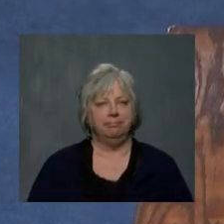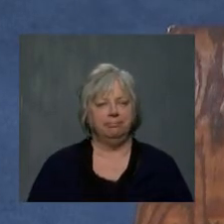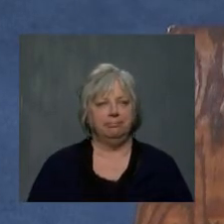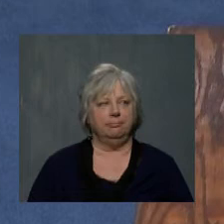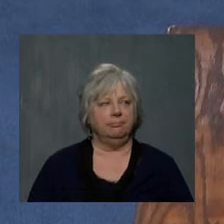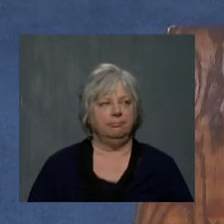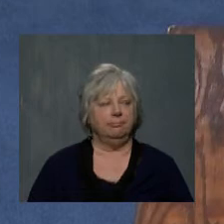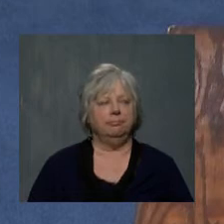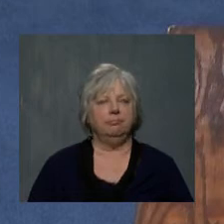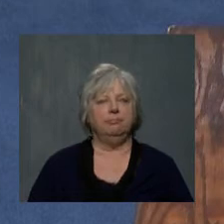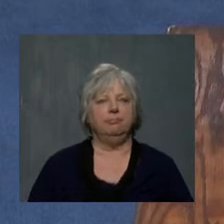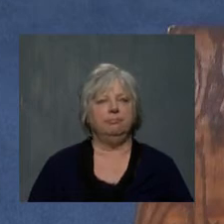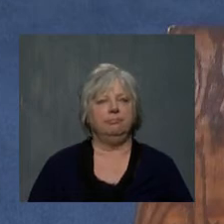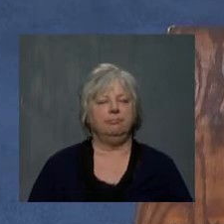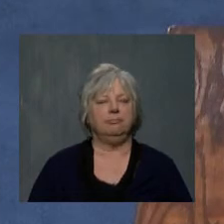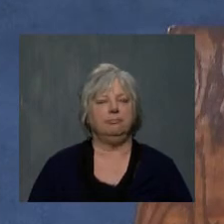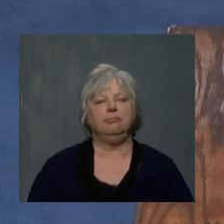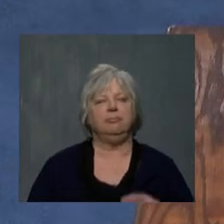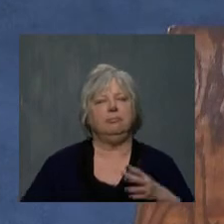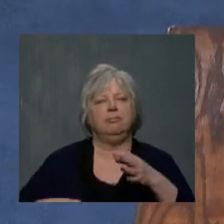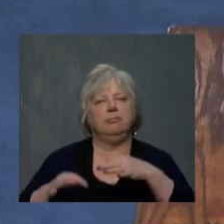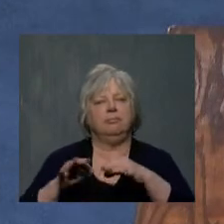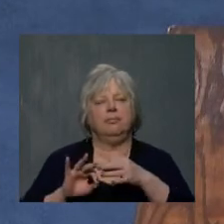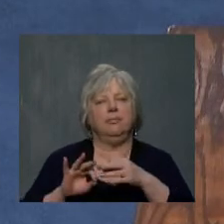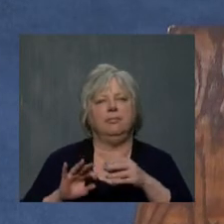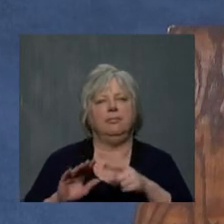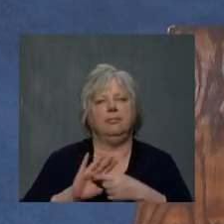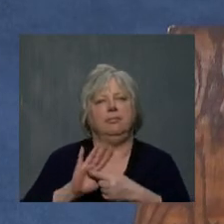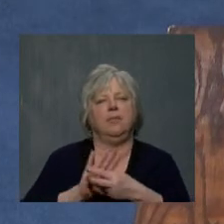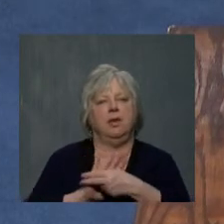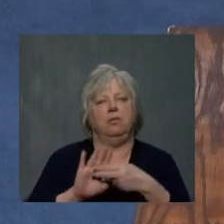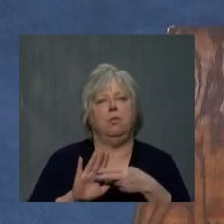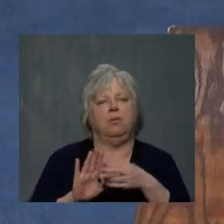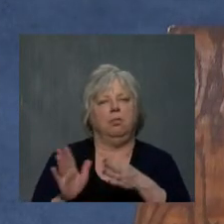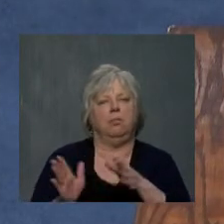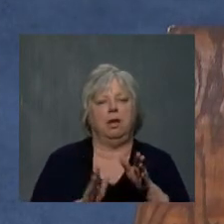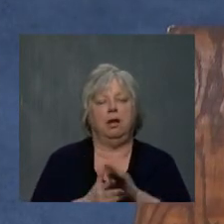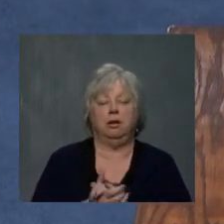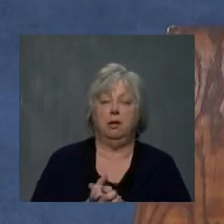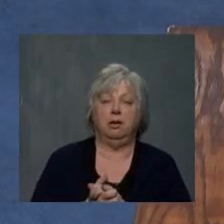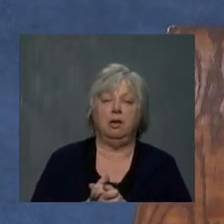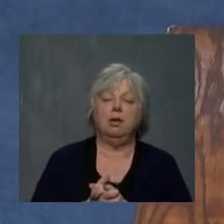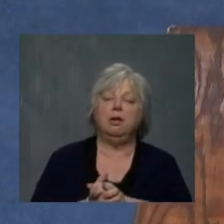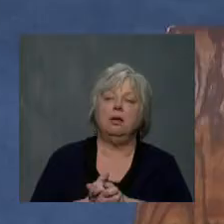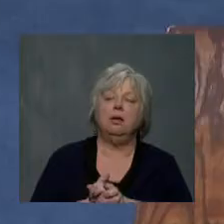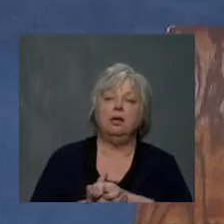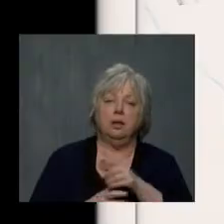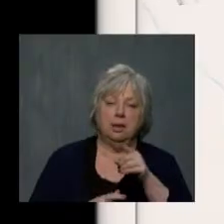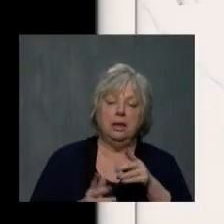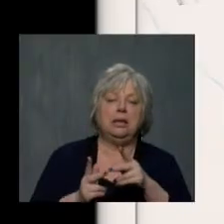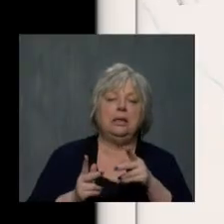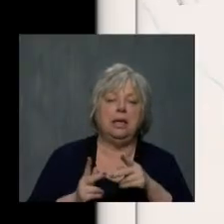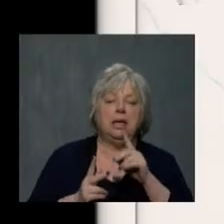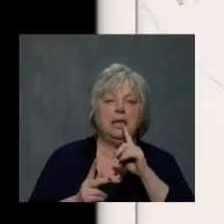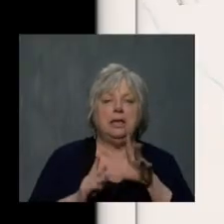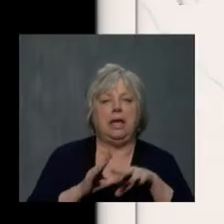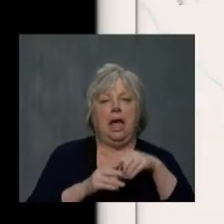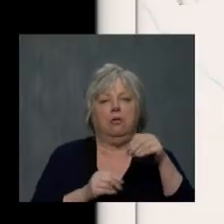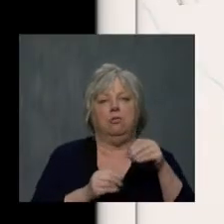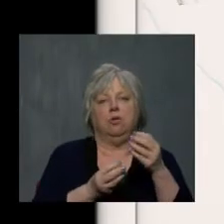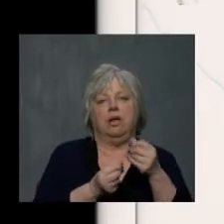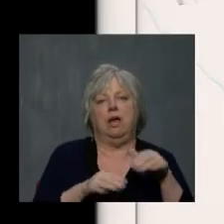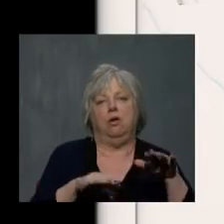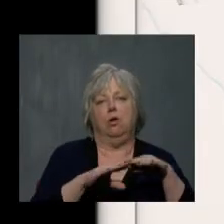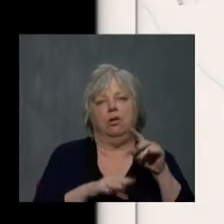Pull up the zoning plan, please. That'll give a little bit outside. It is, Director Adcock, the site is an extraterritorial. It's